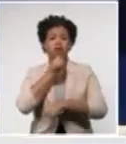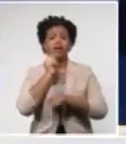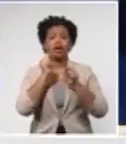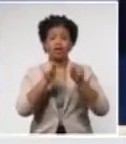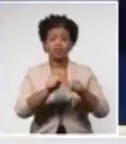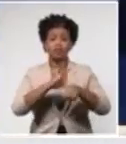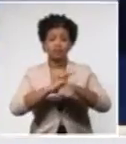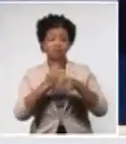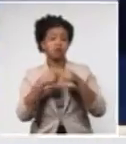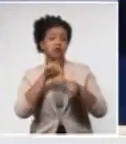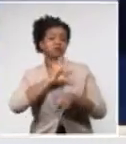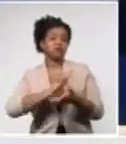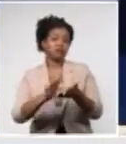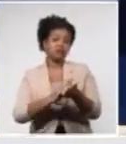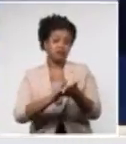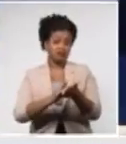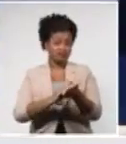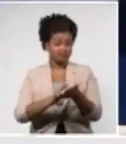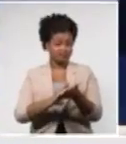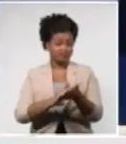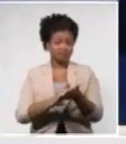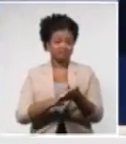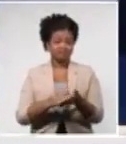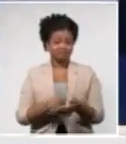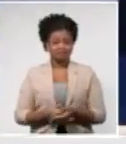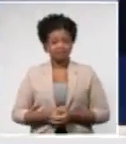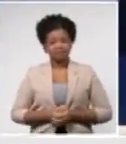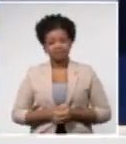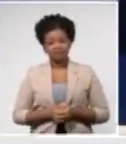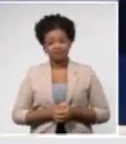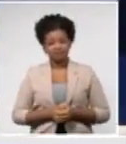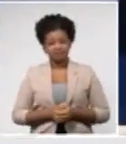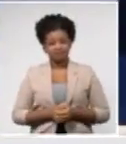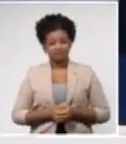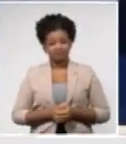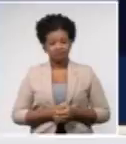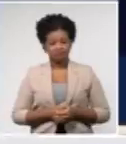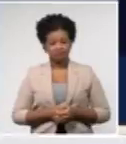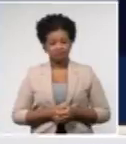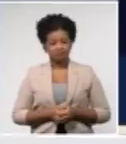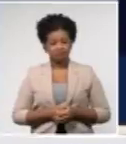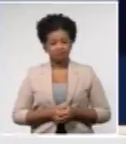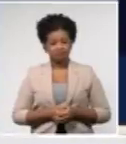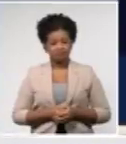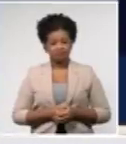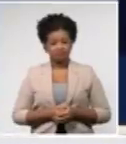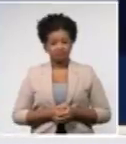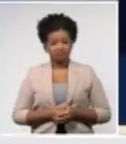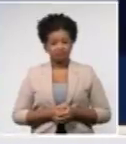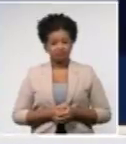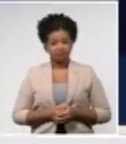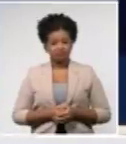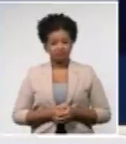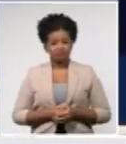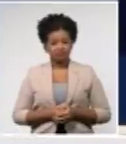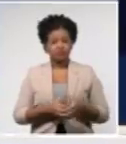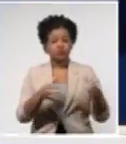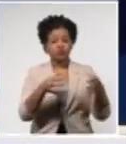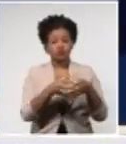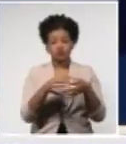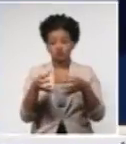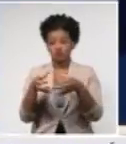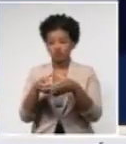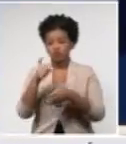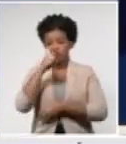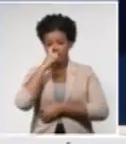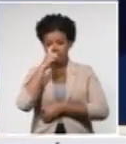the disease. So we have to be careful. By age groups, in the group